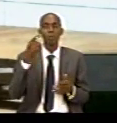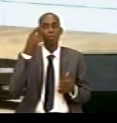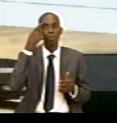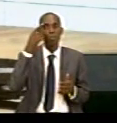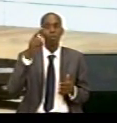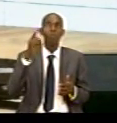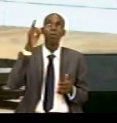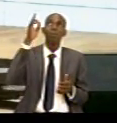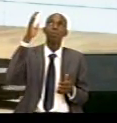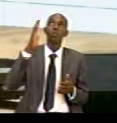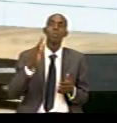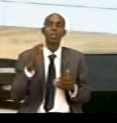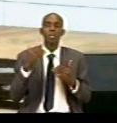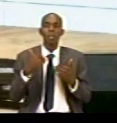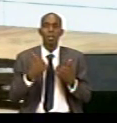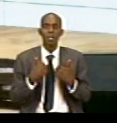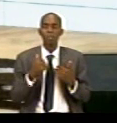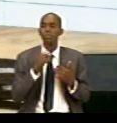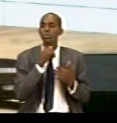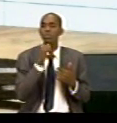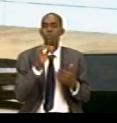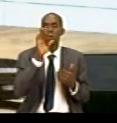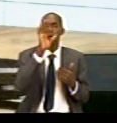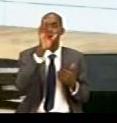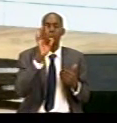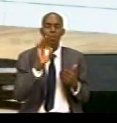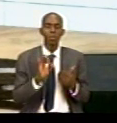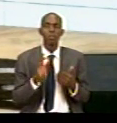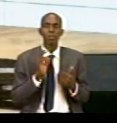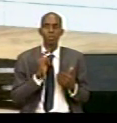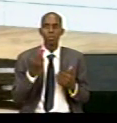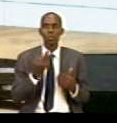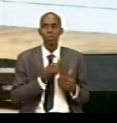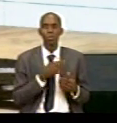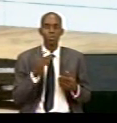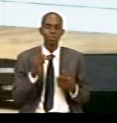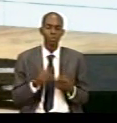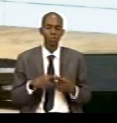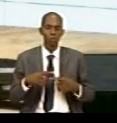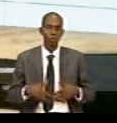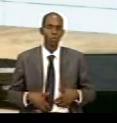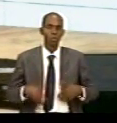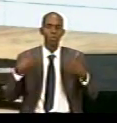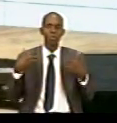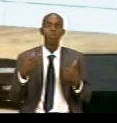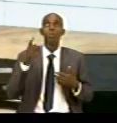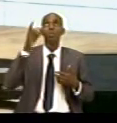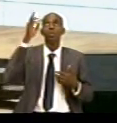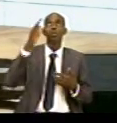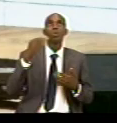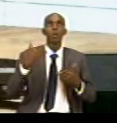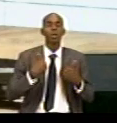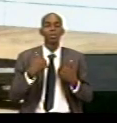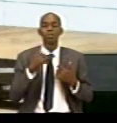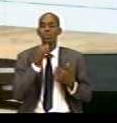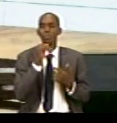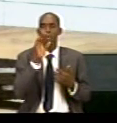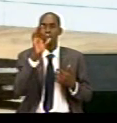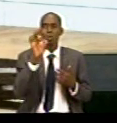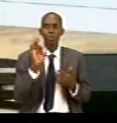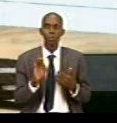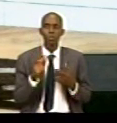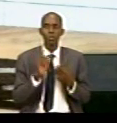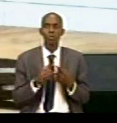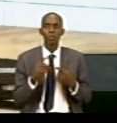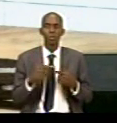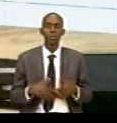God has not appointed us to wrath. God has not appointed us to the